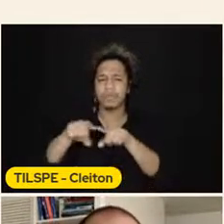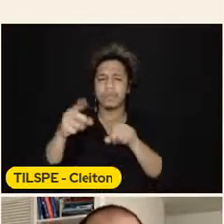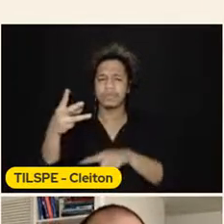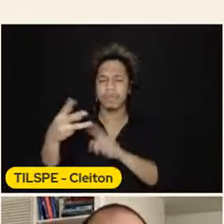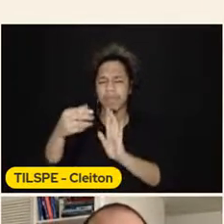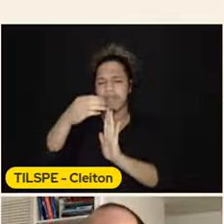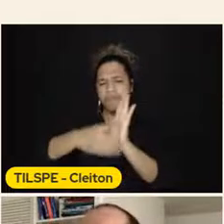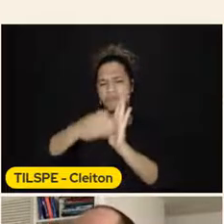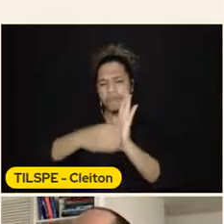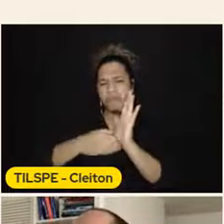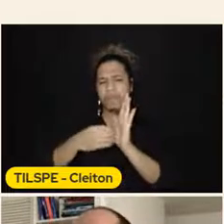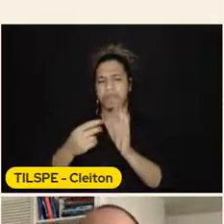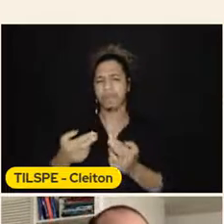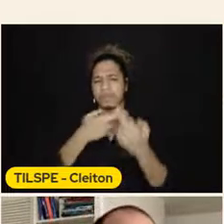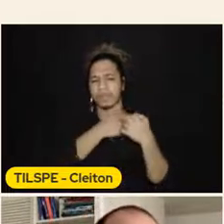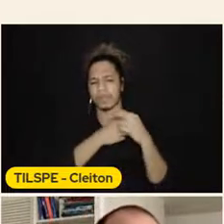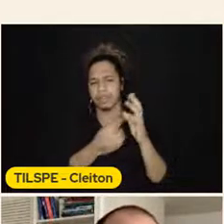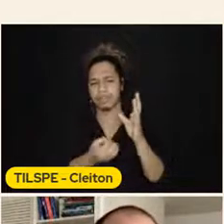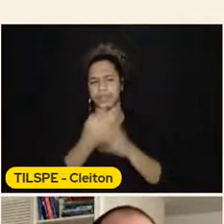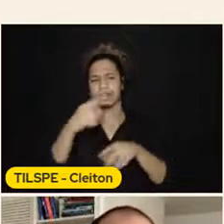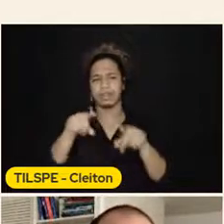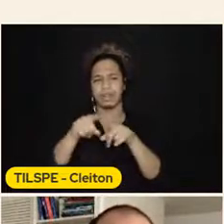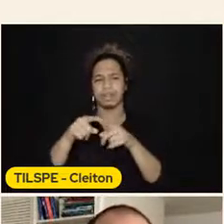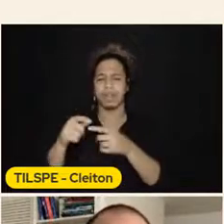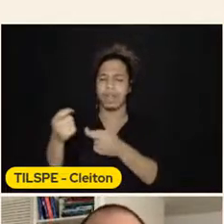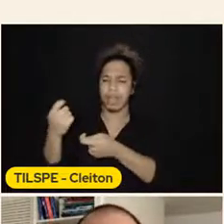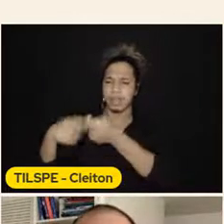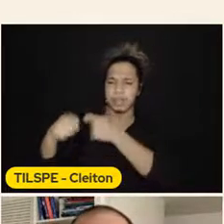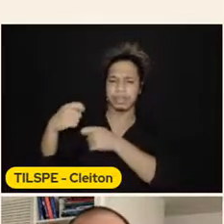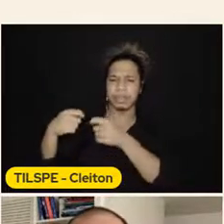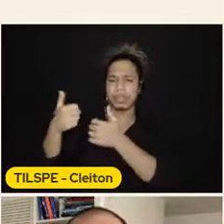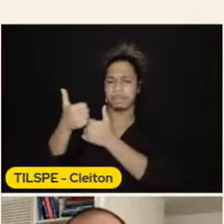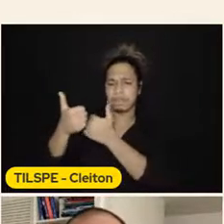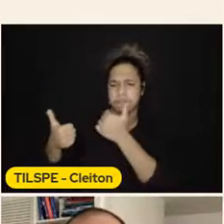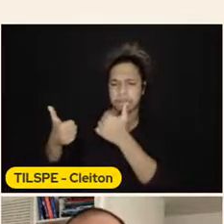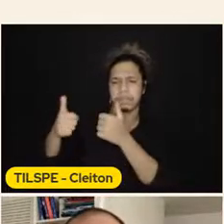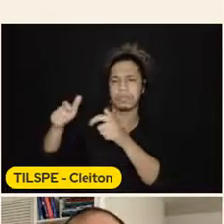designers, administrators, teacher candidates, and everyone in